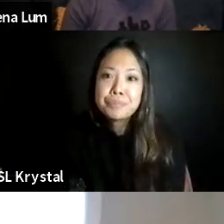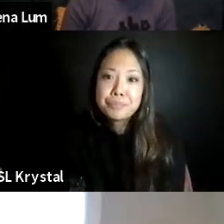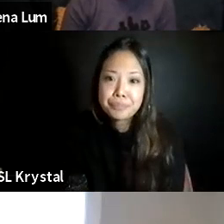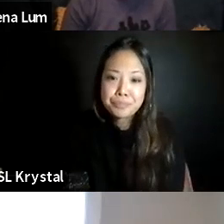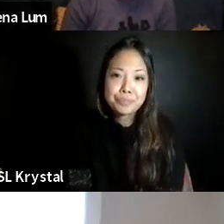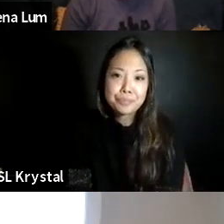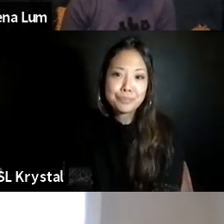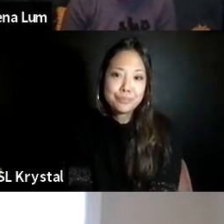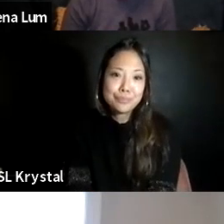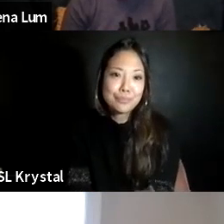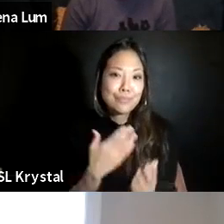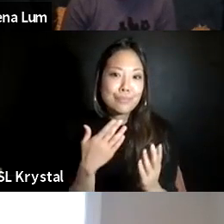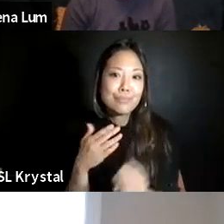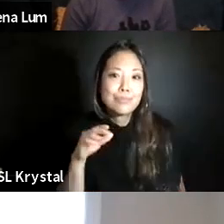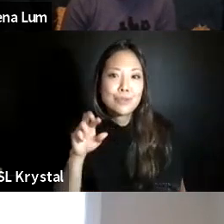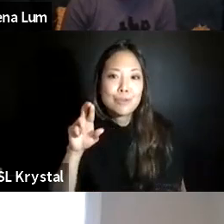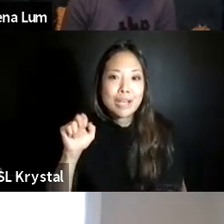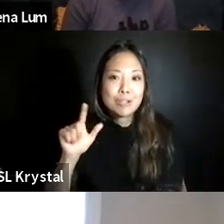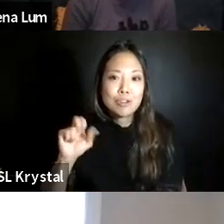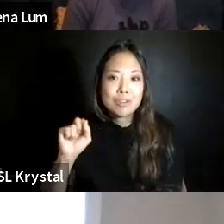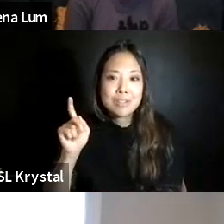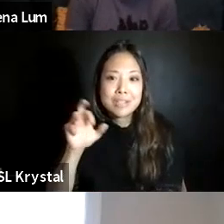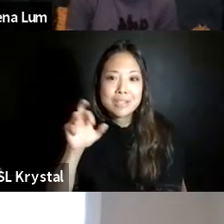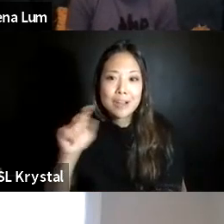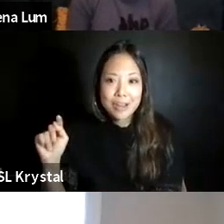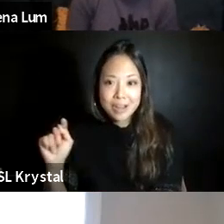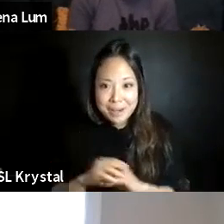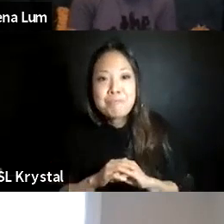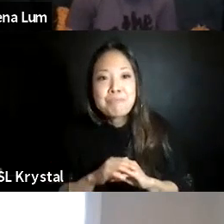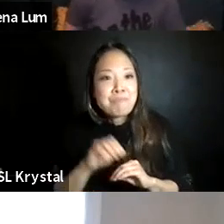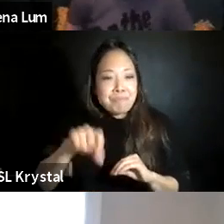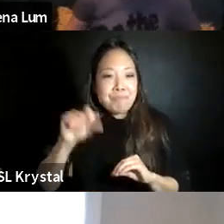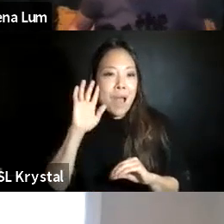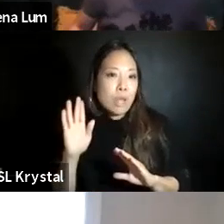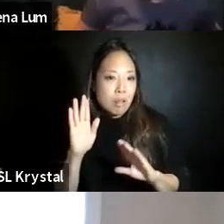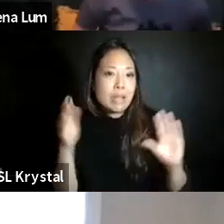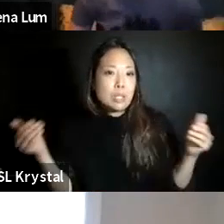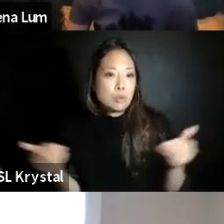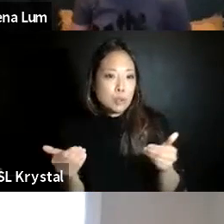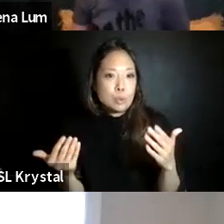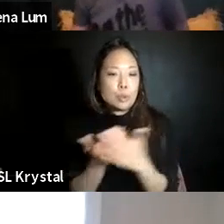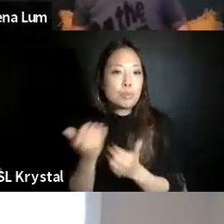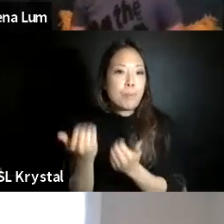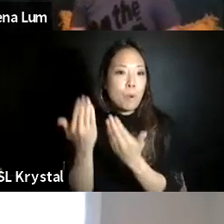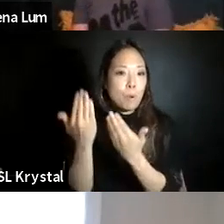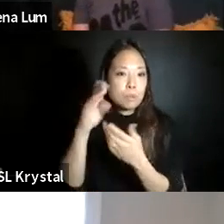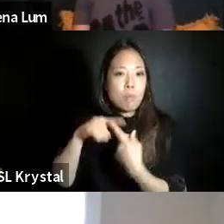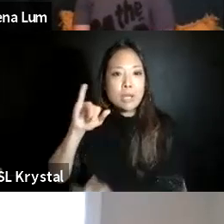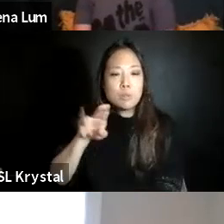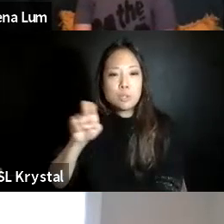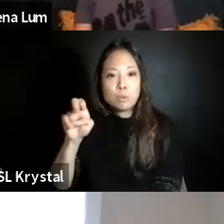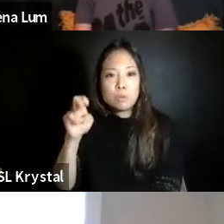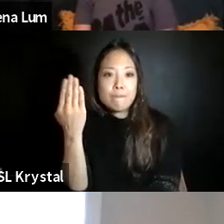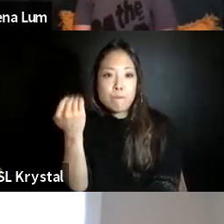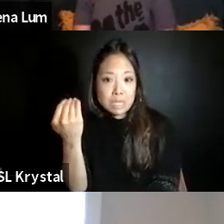am loath to introduce a new proposal on June 14th, but if we are talking about phases, I guess I